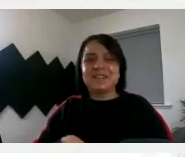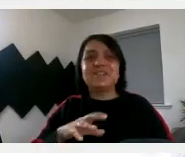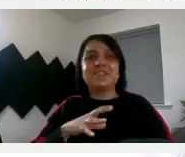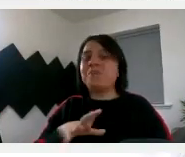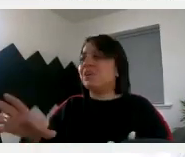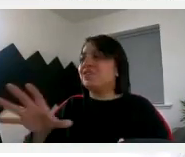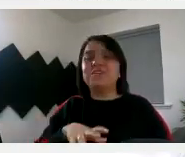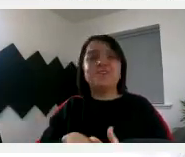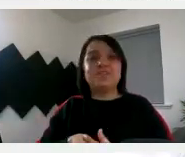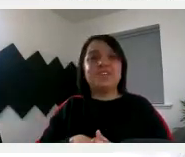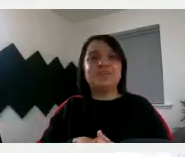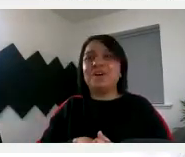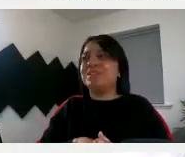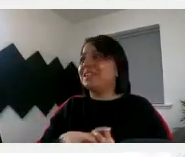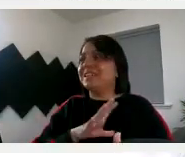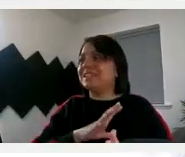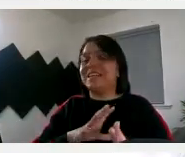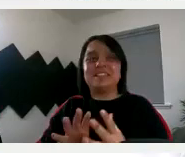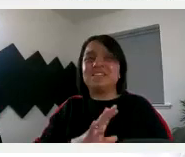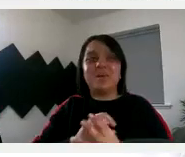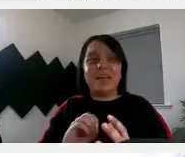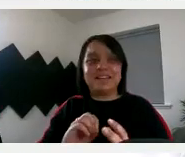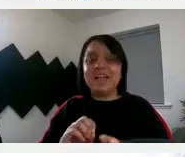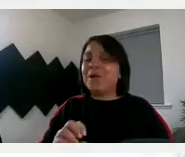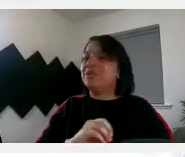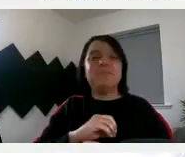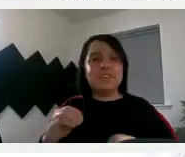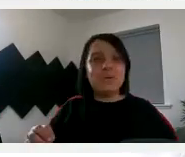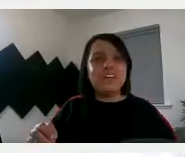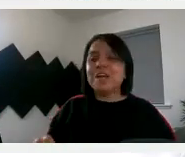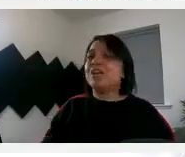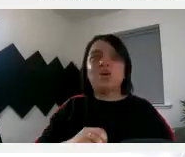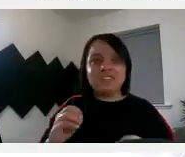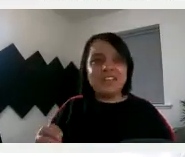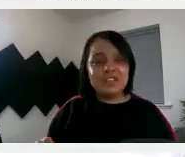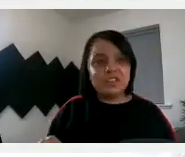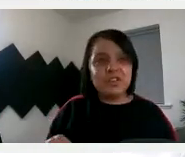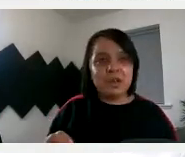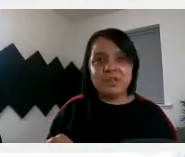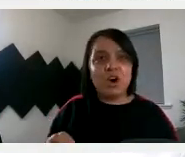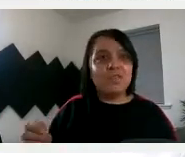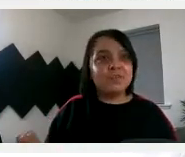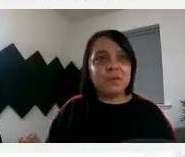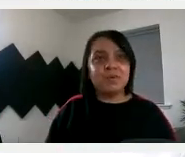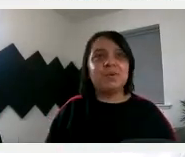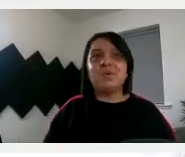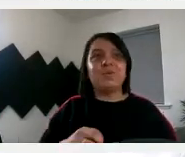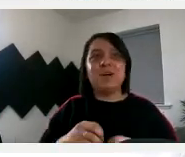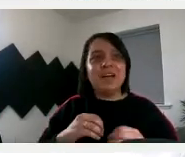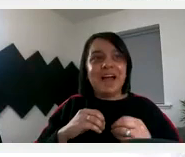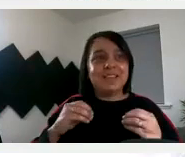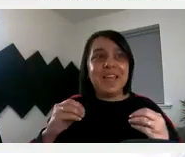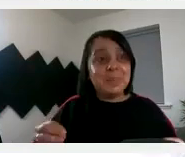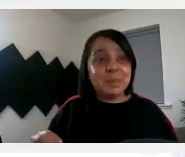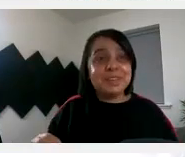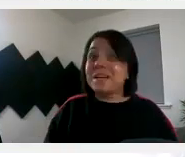So does somebody want to try and use some of these words in sentences? Go ahead. You'd be so British. Don't say it to the Home Office people or